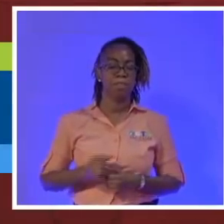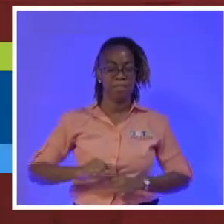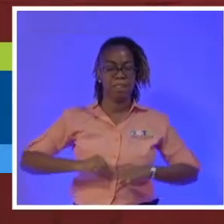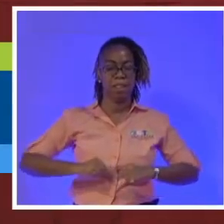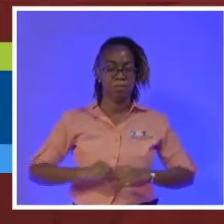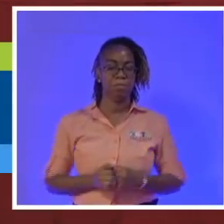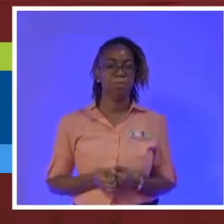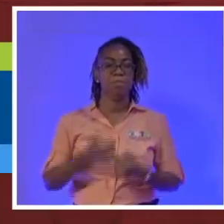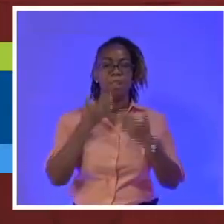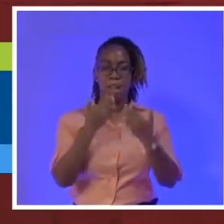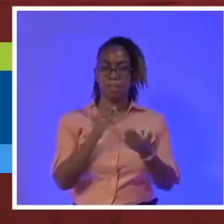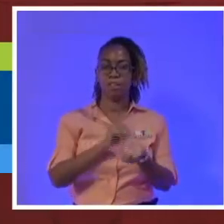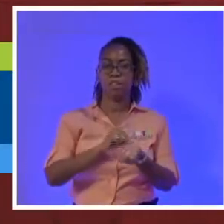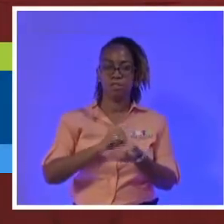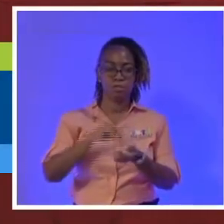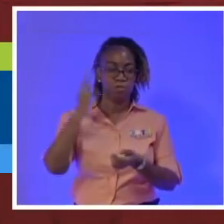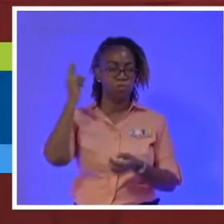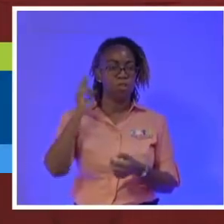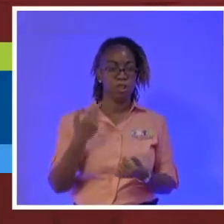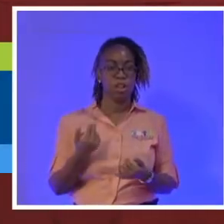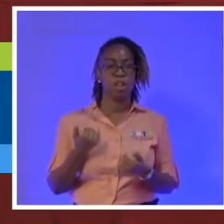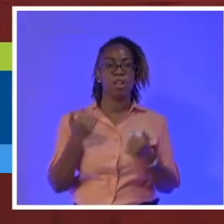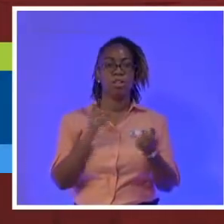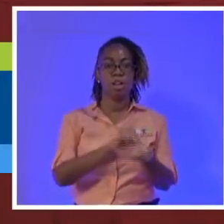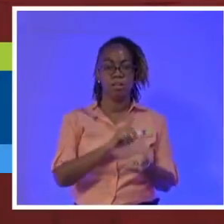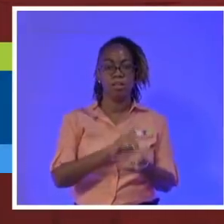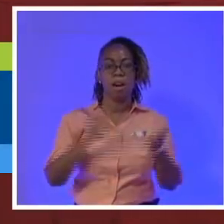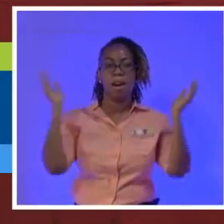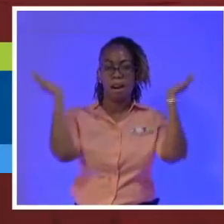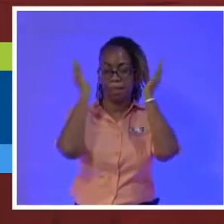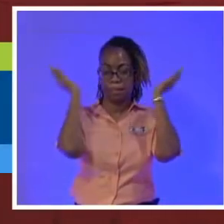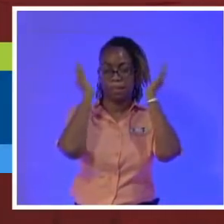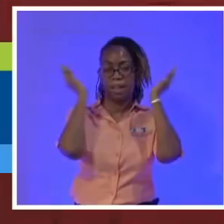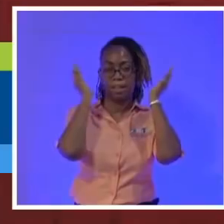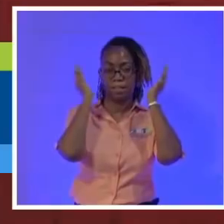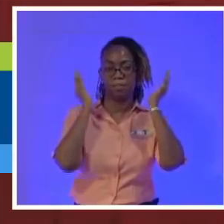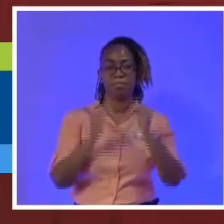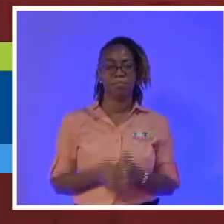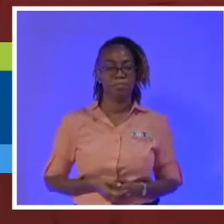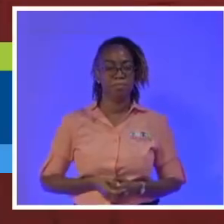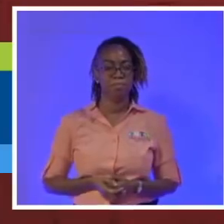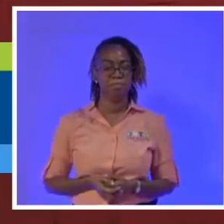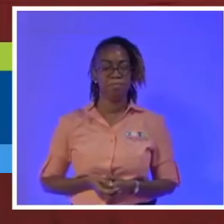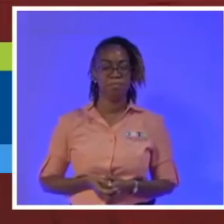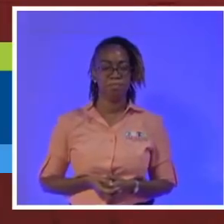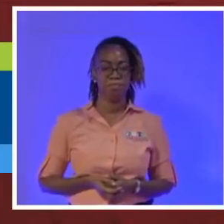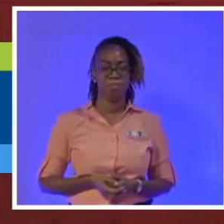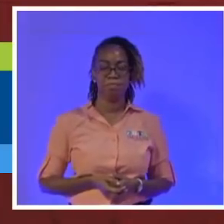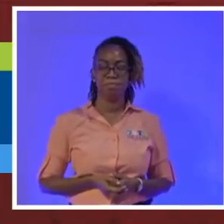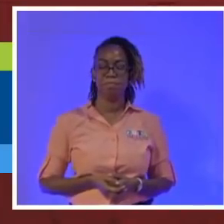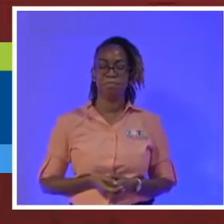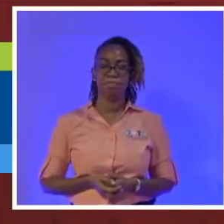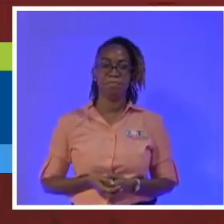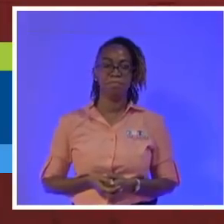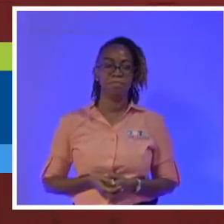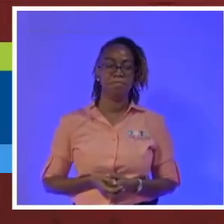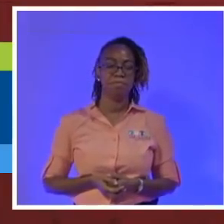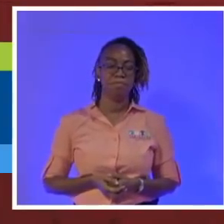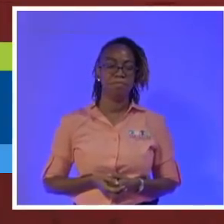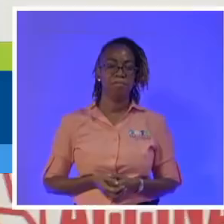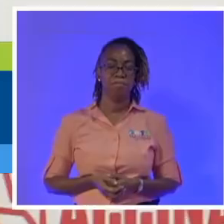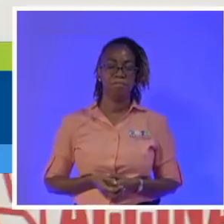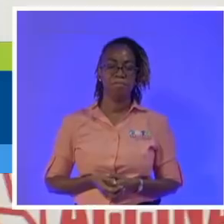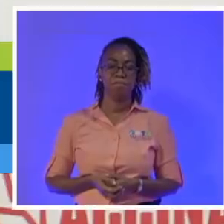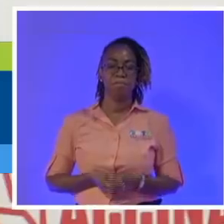now invite Dr. Hines to provide the latest COVID-19 epidemiological update. Thank you,